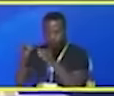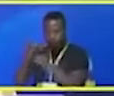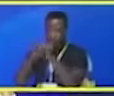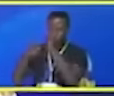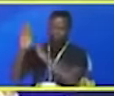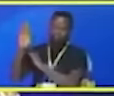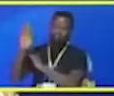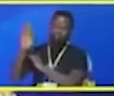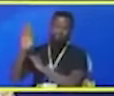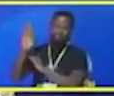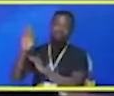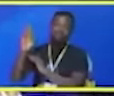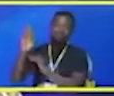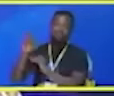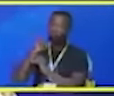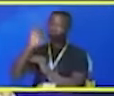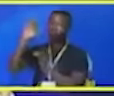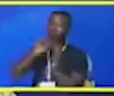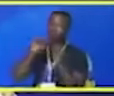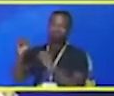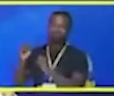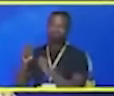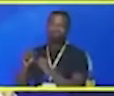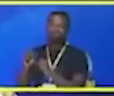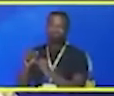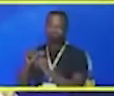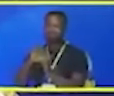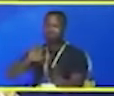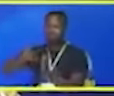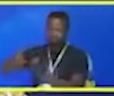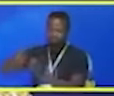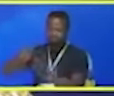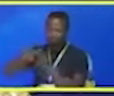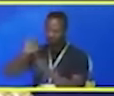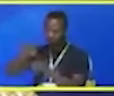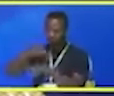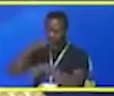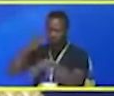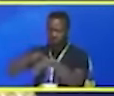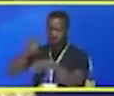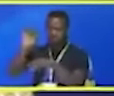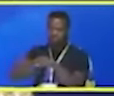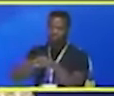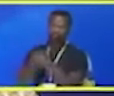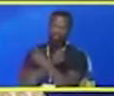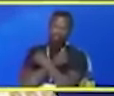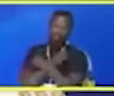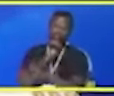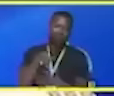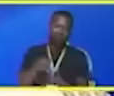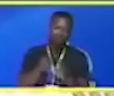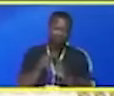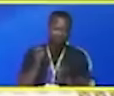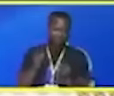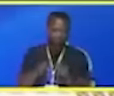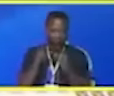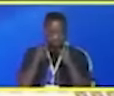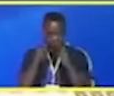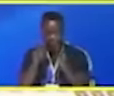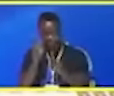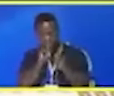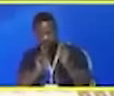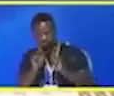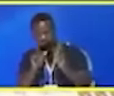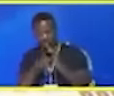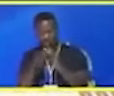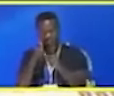God's is not his power. We're coming there. But his nature. So when I look at people